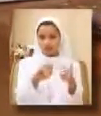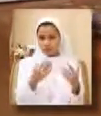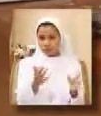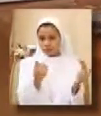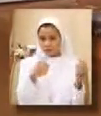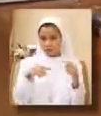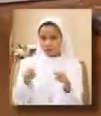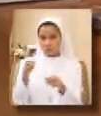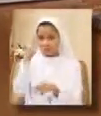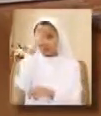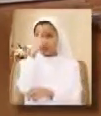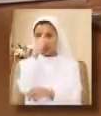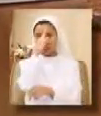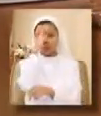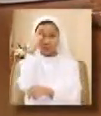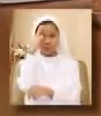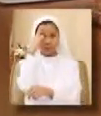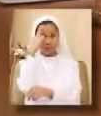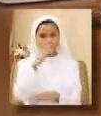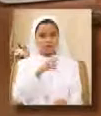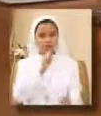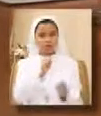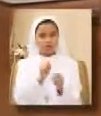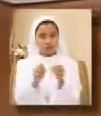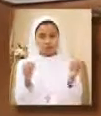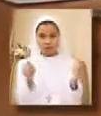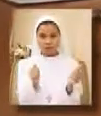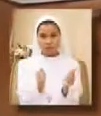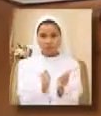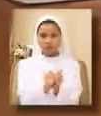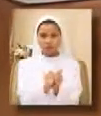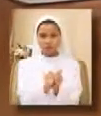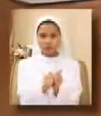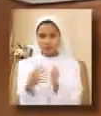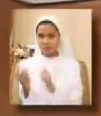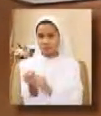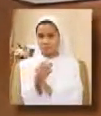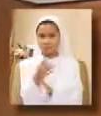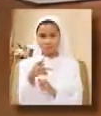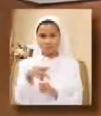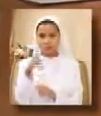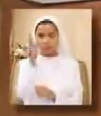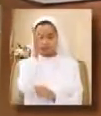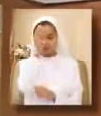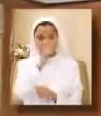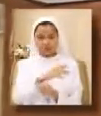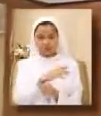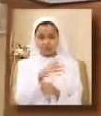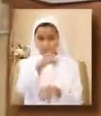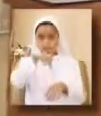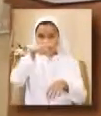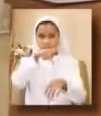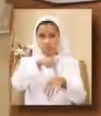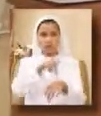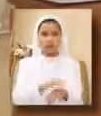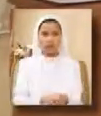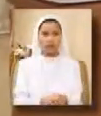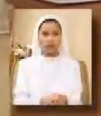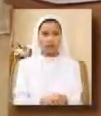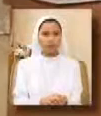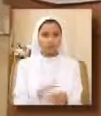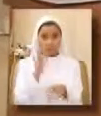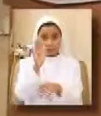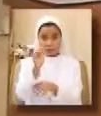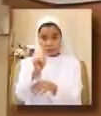Pilipino bishop? 15 coming from the Philippines, but some of my friends from Australia, I think,